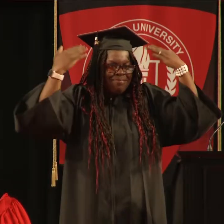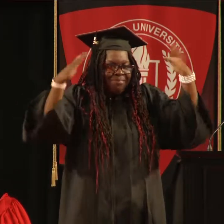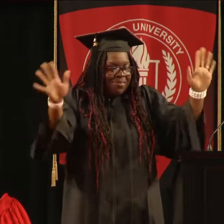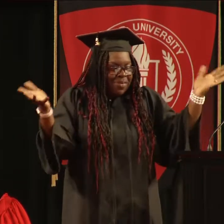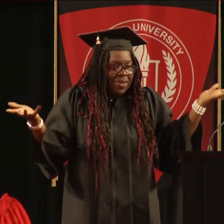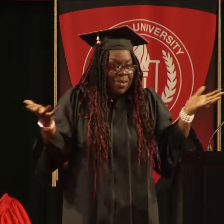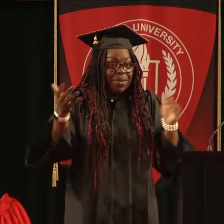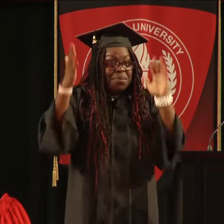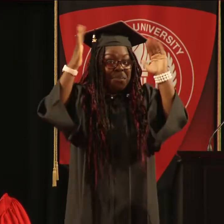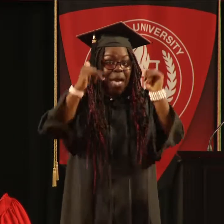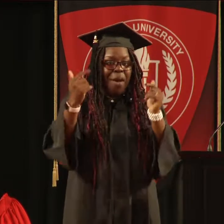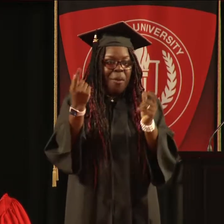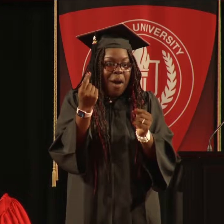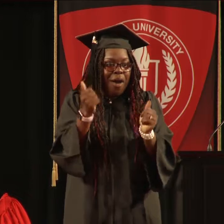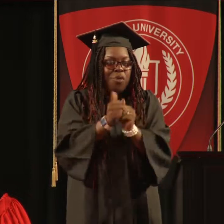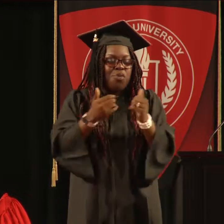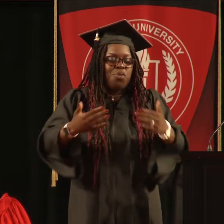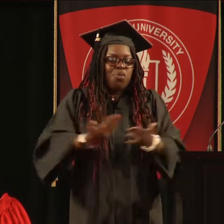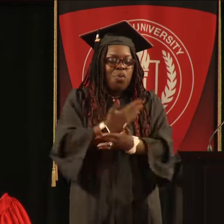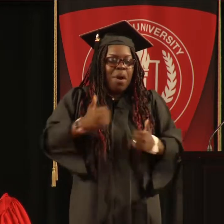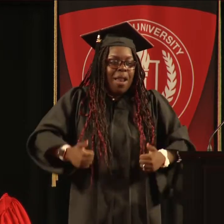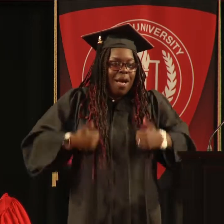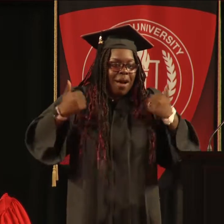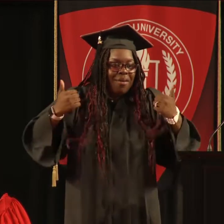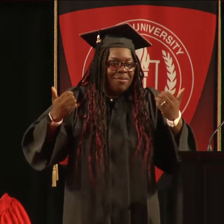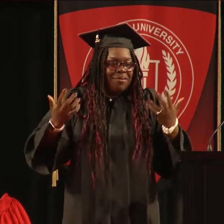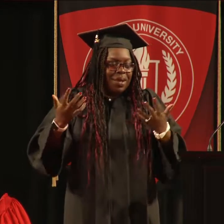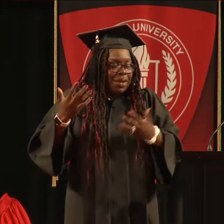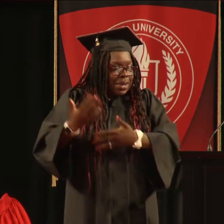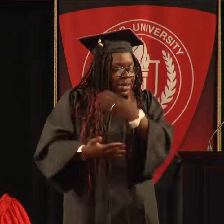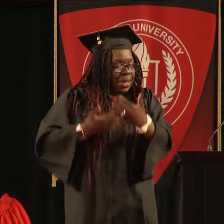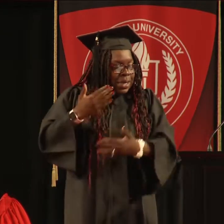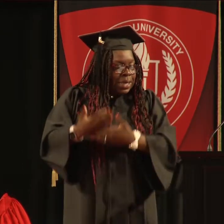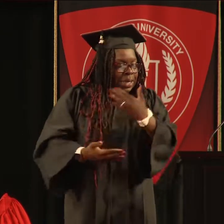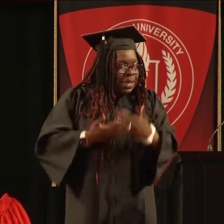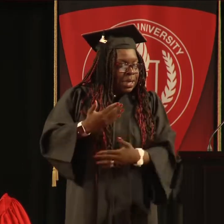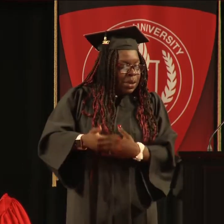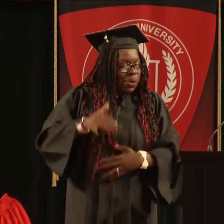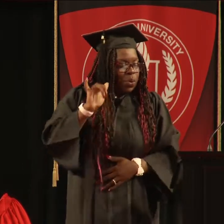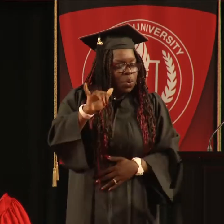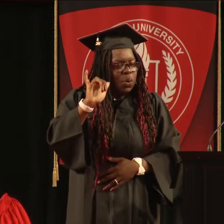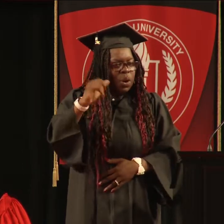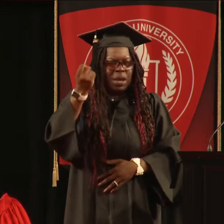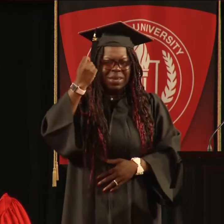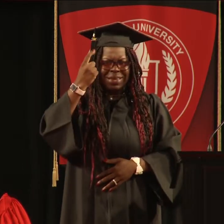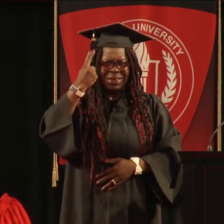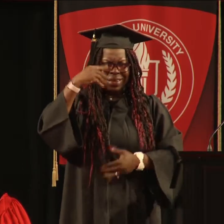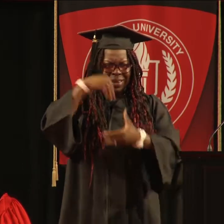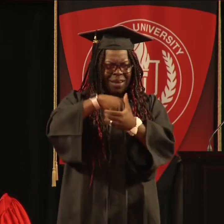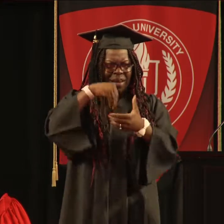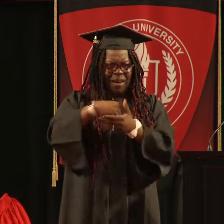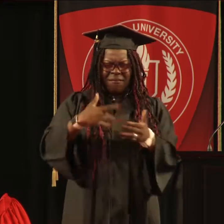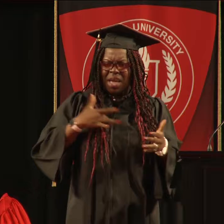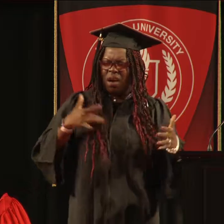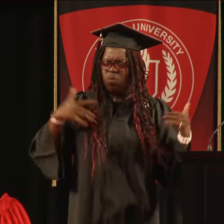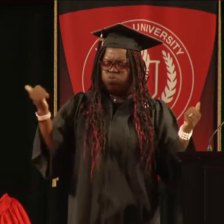I'm not sure where to begin and what to expect. I just knew I was a new chapter in my